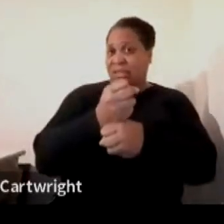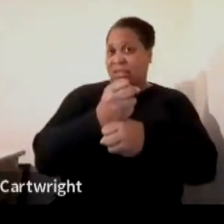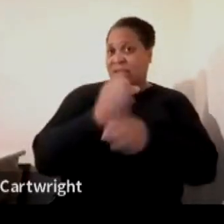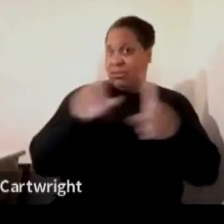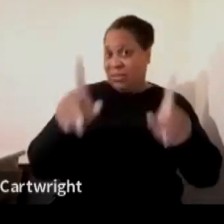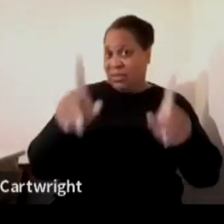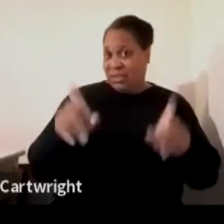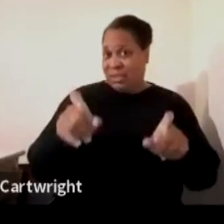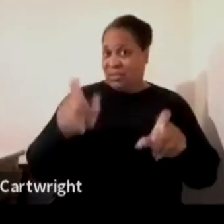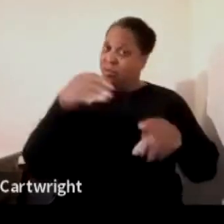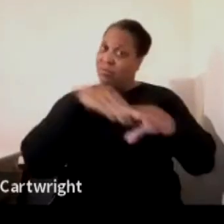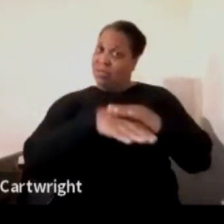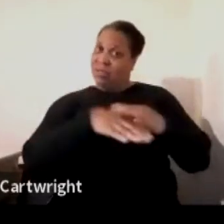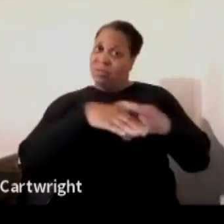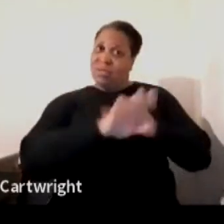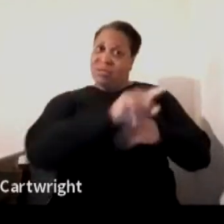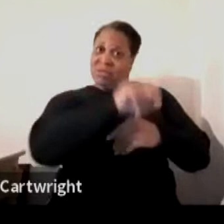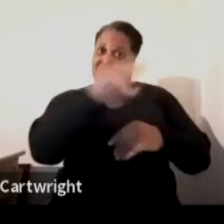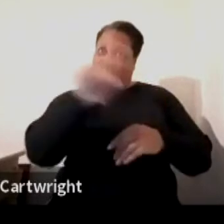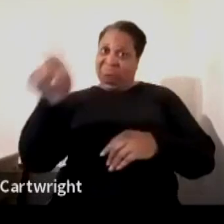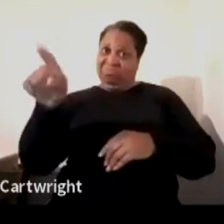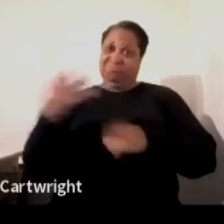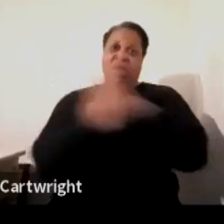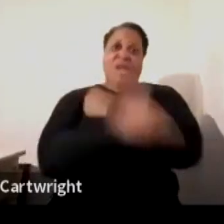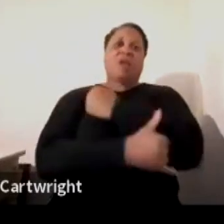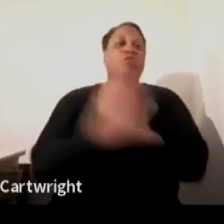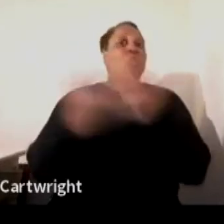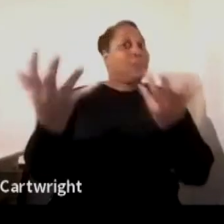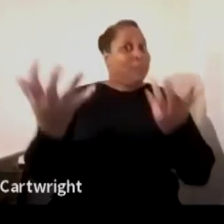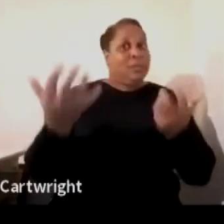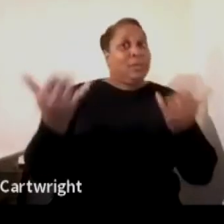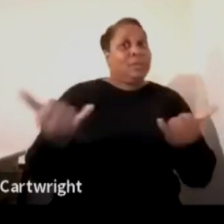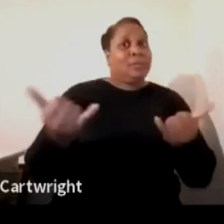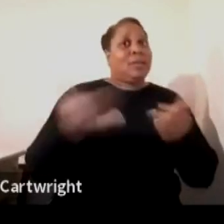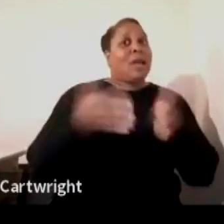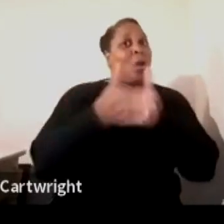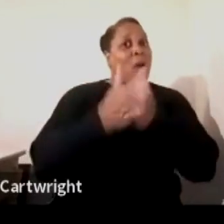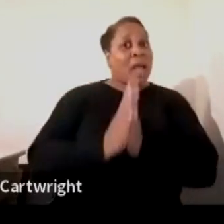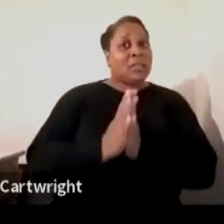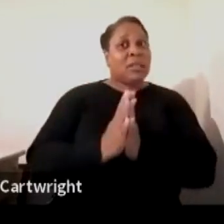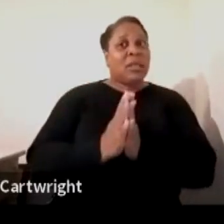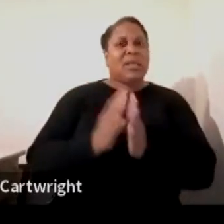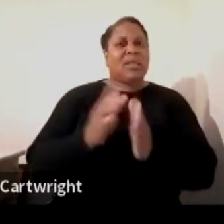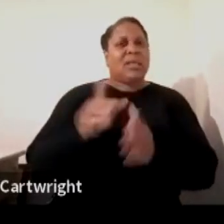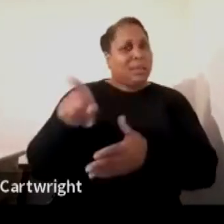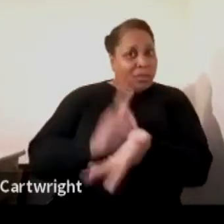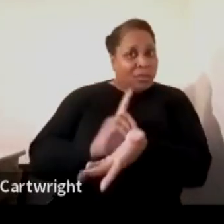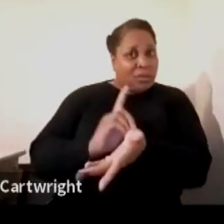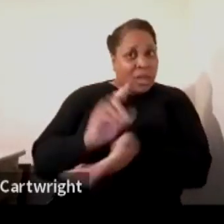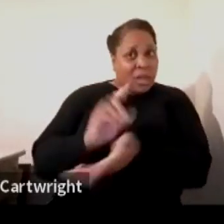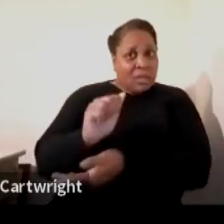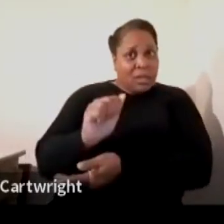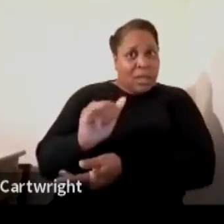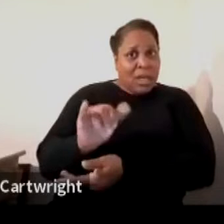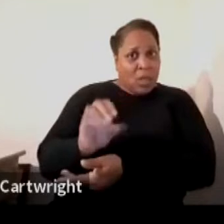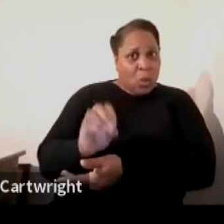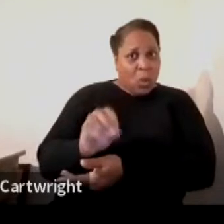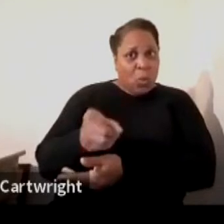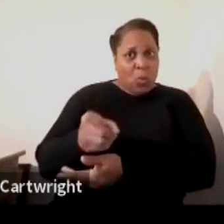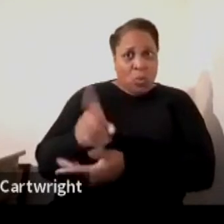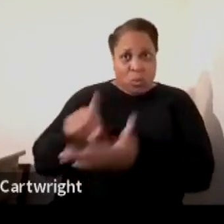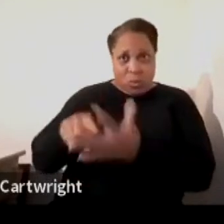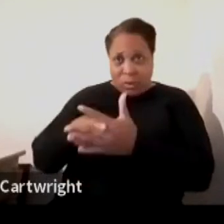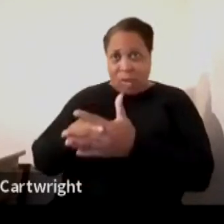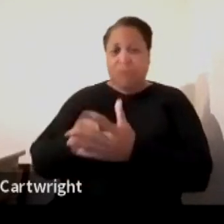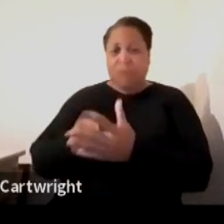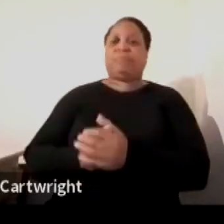to these countries who are now asking for it? Dr. Ayo, do you want to start? Yeah, absolutely. So the first thing I'll say is